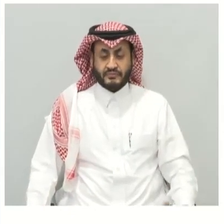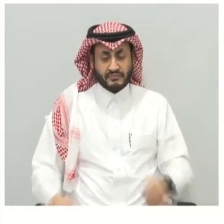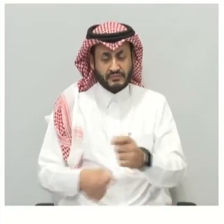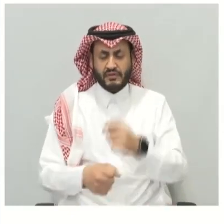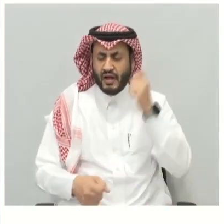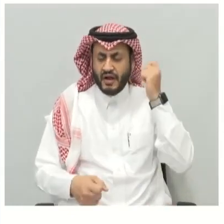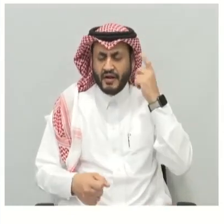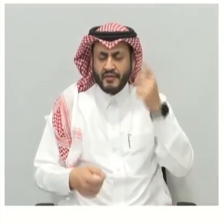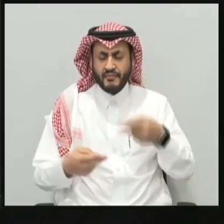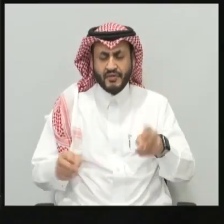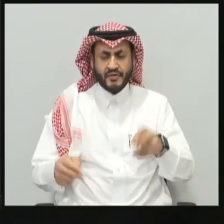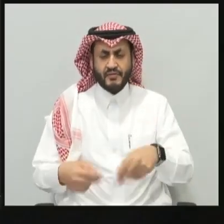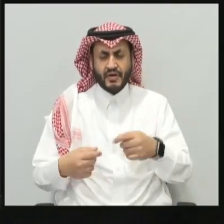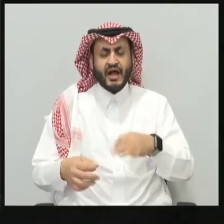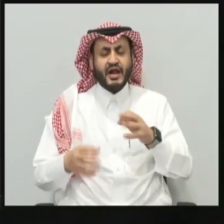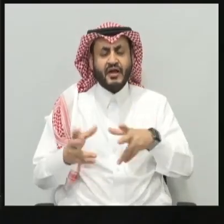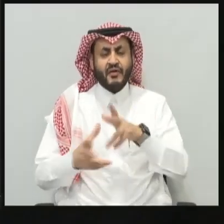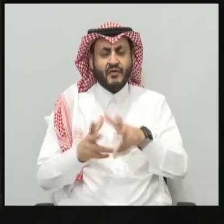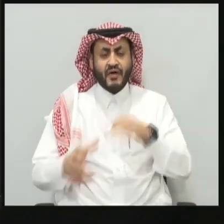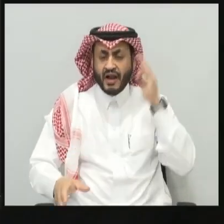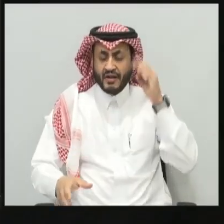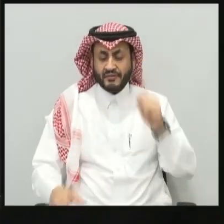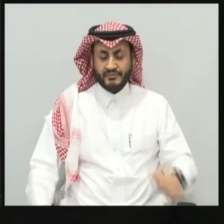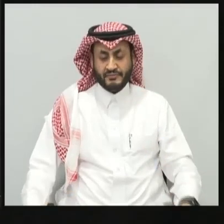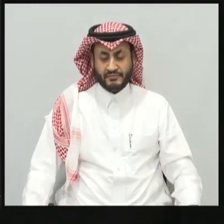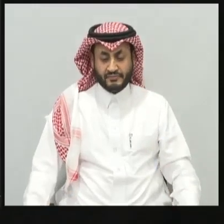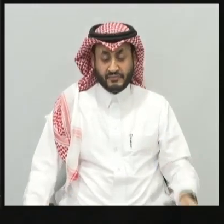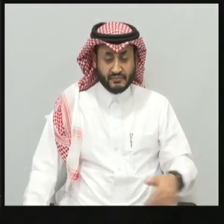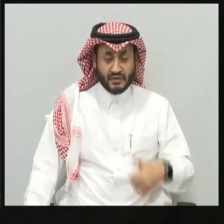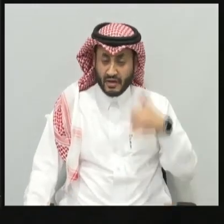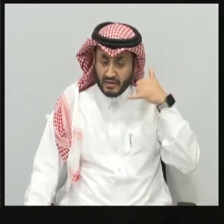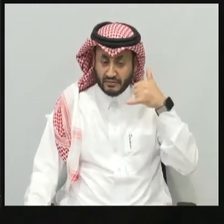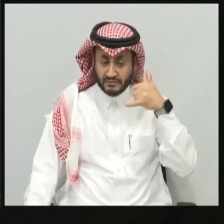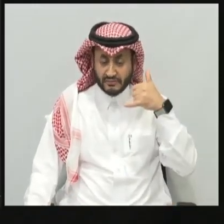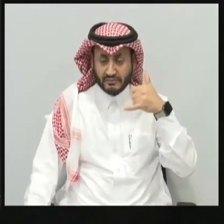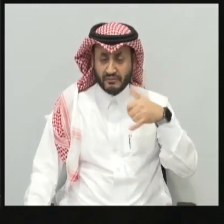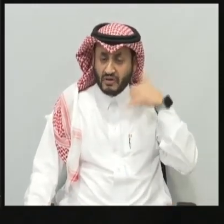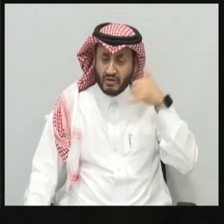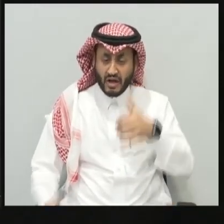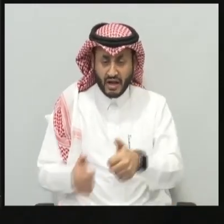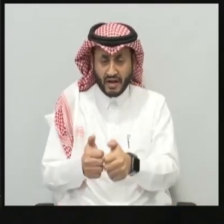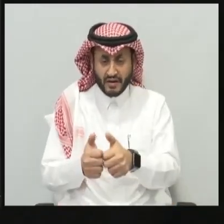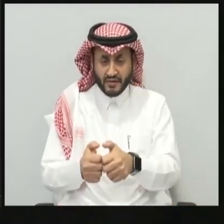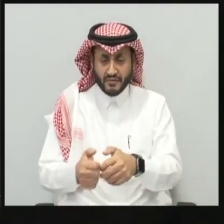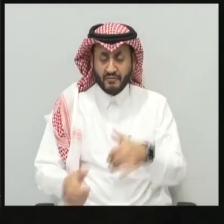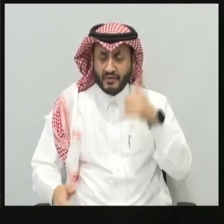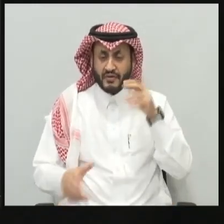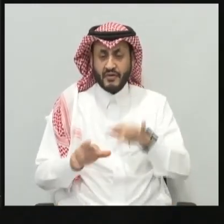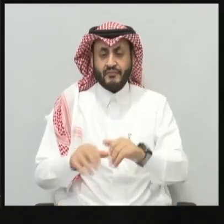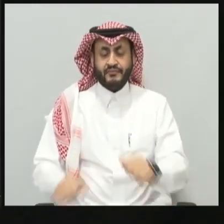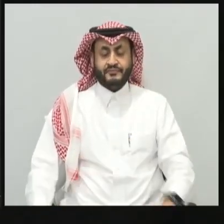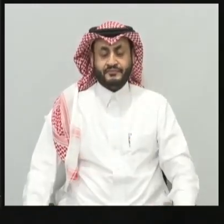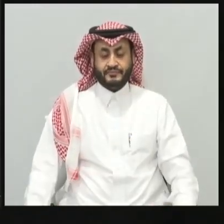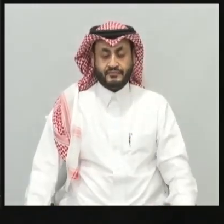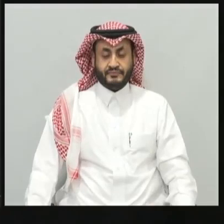to music, listen to audio clips, and also the smartphone, we use it to make calls, to